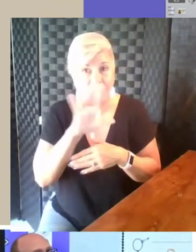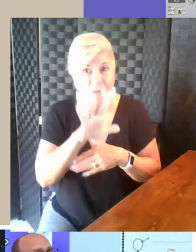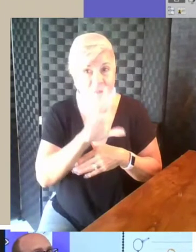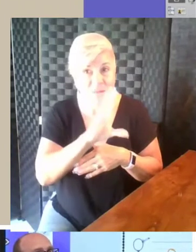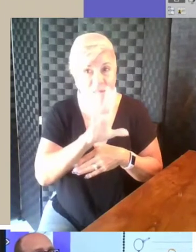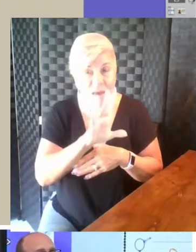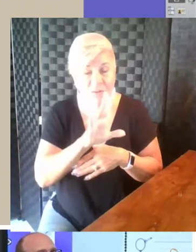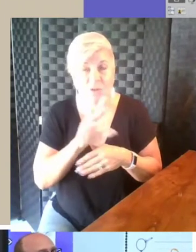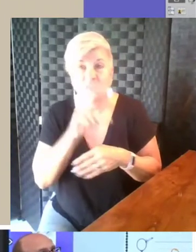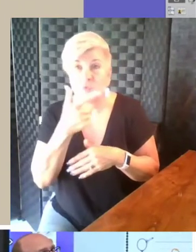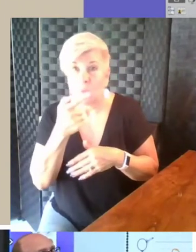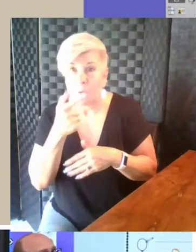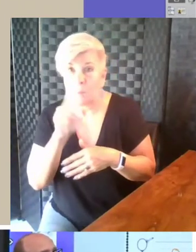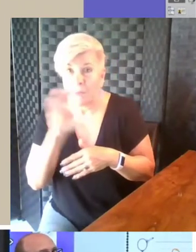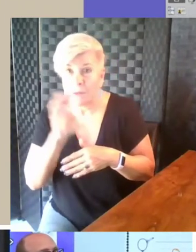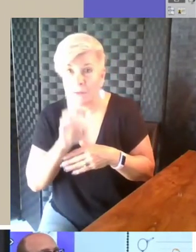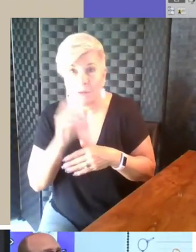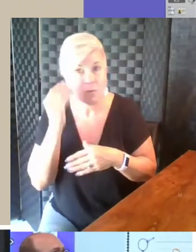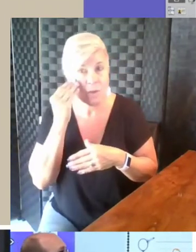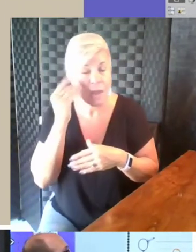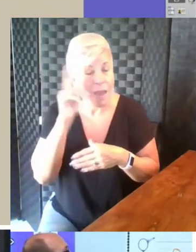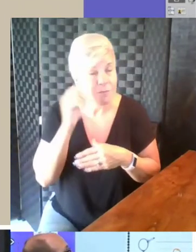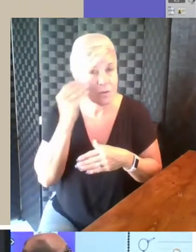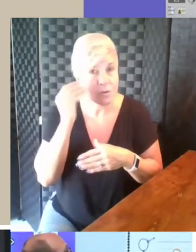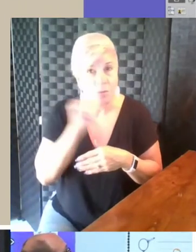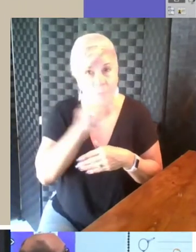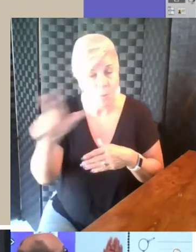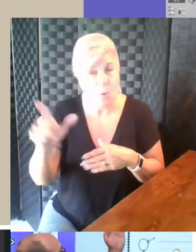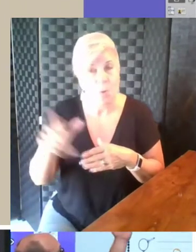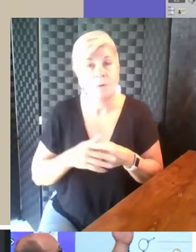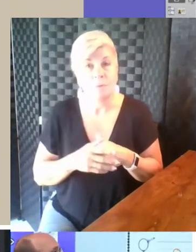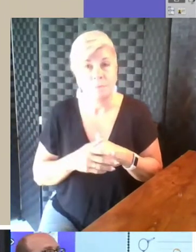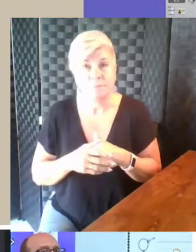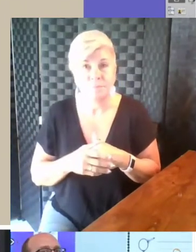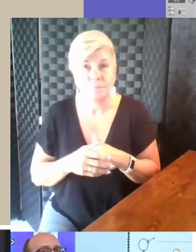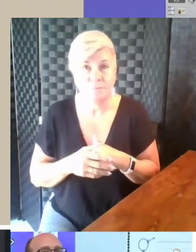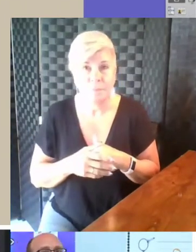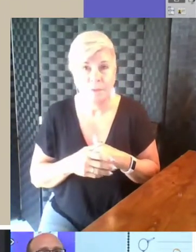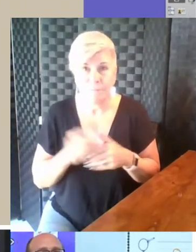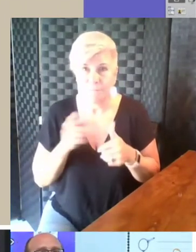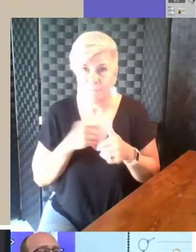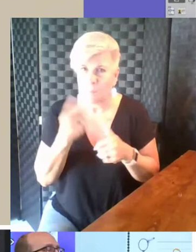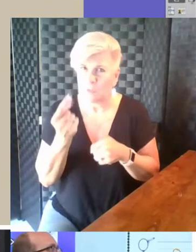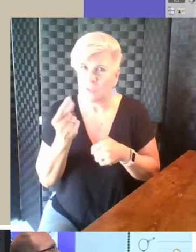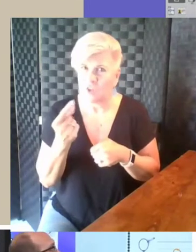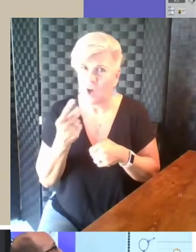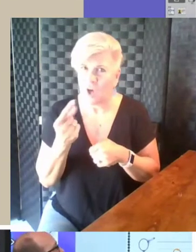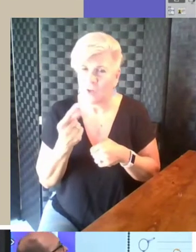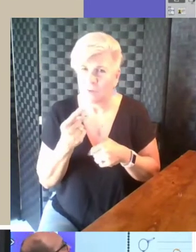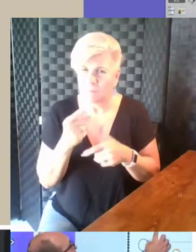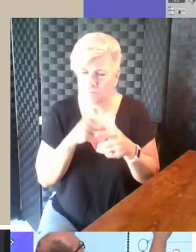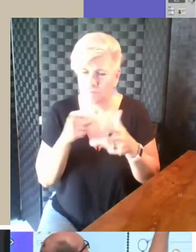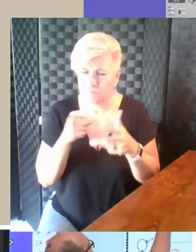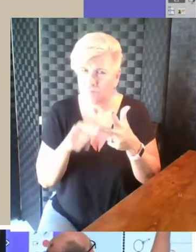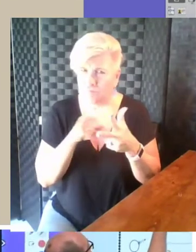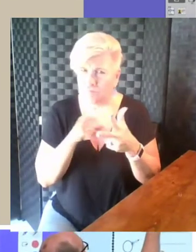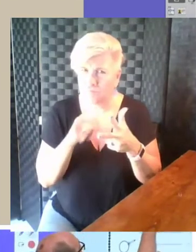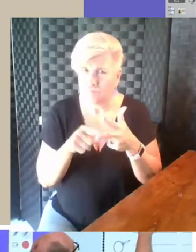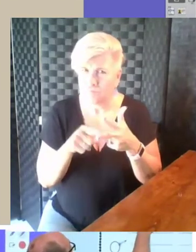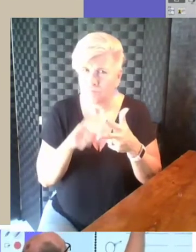got 21 consonants, and you have to know every single one of them to be in first grade. So the first one is dog. What two consonants are in dog?